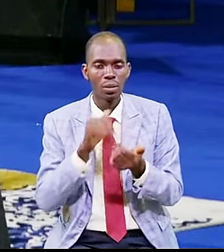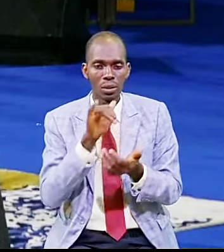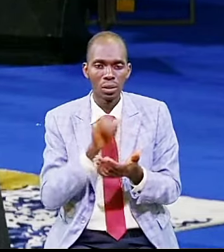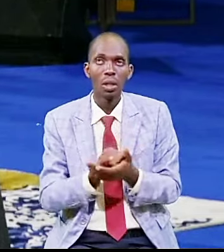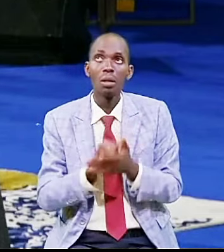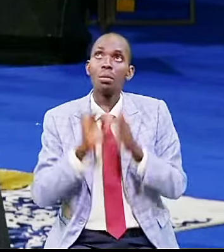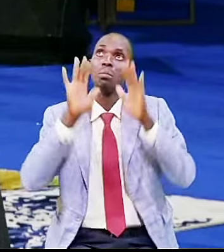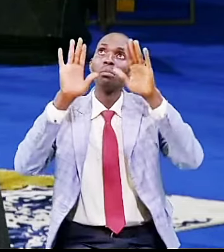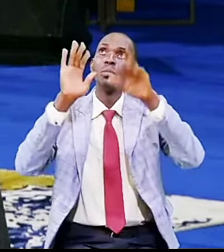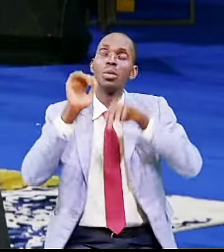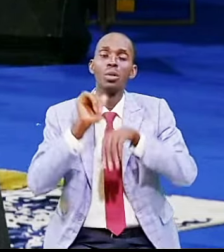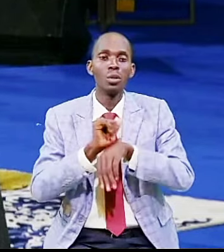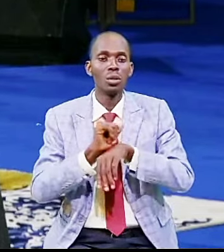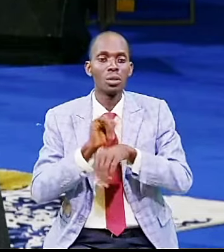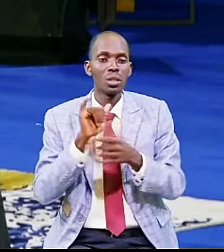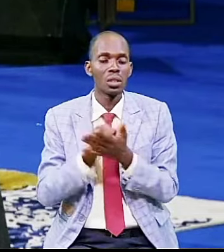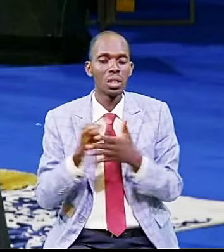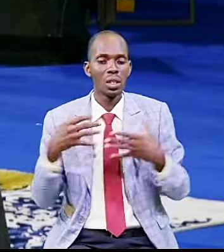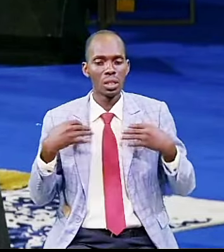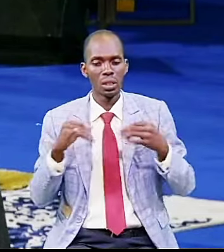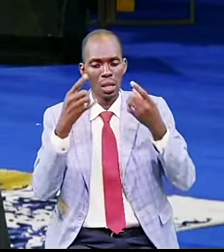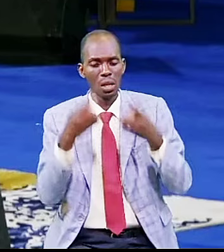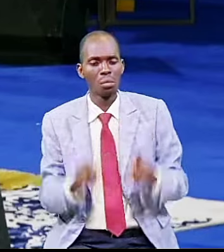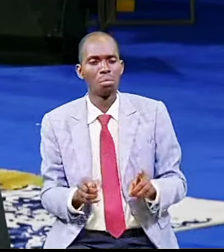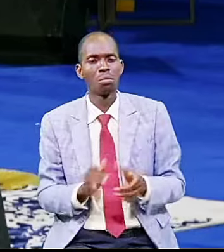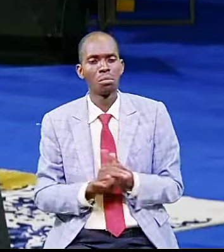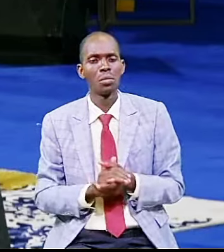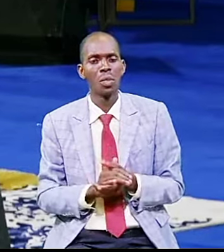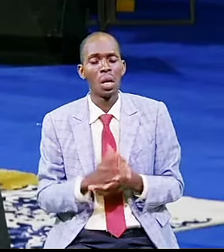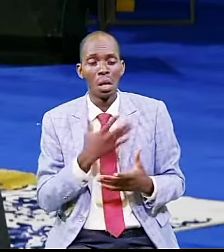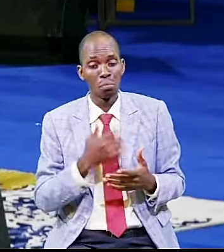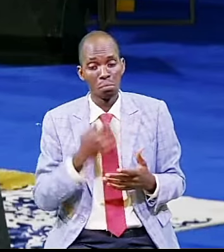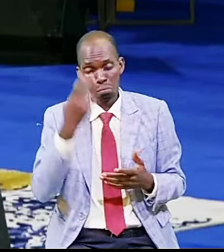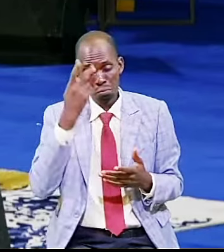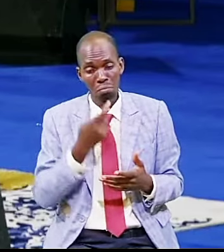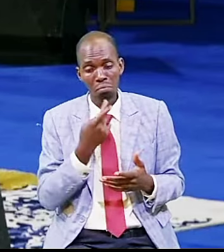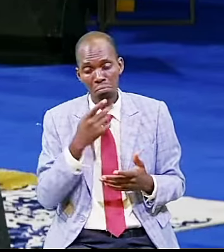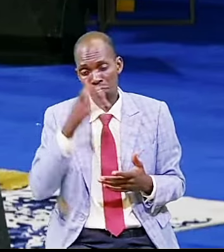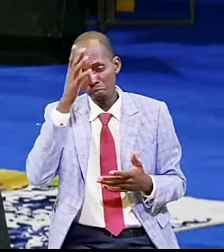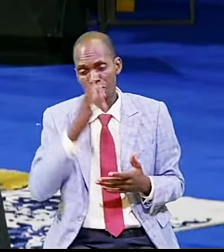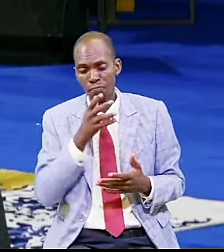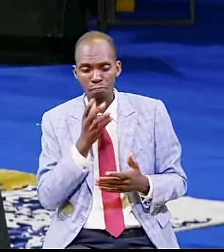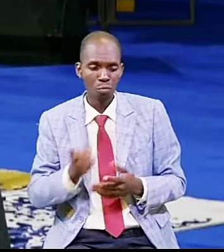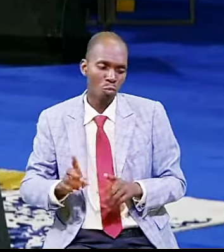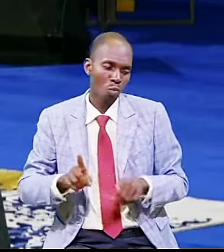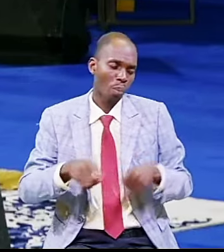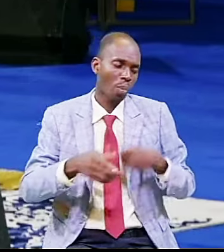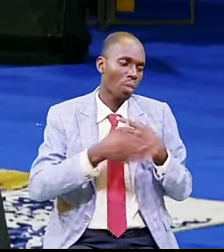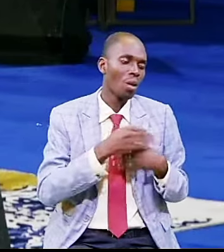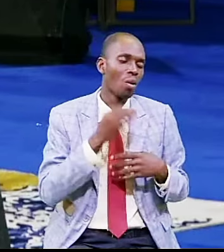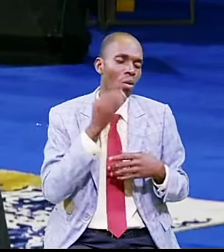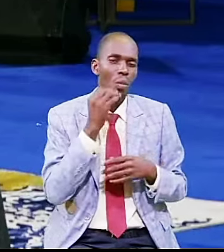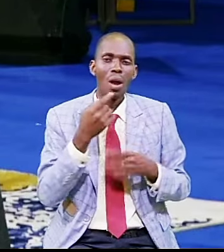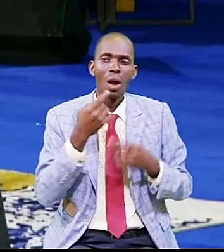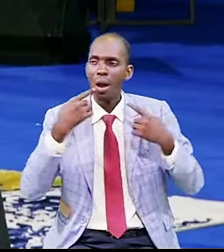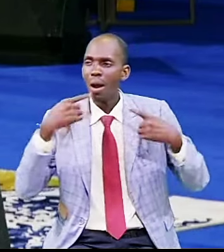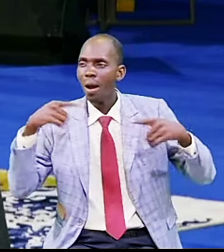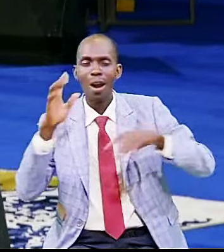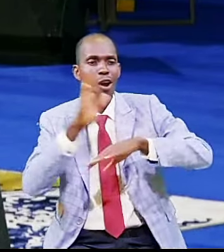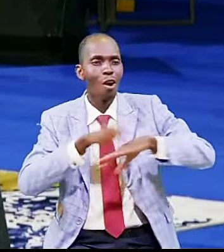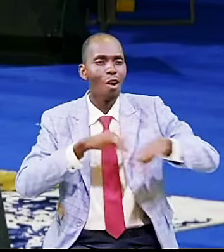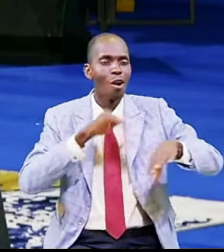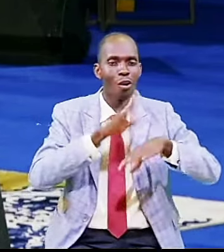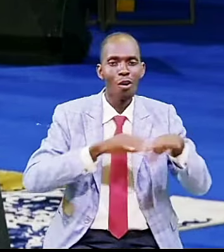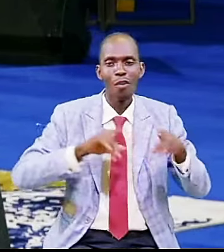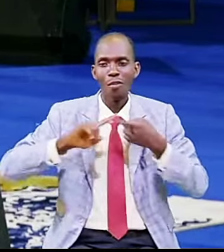came. They went back home, and then they called friends, and they celebrated, and